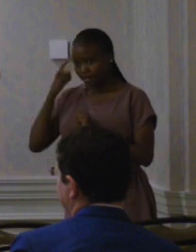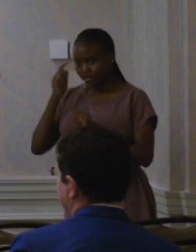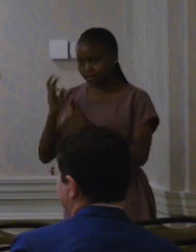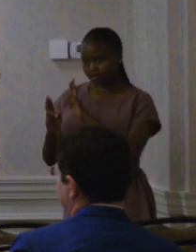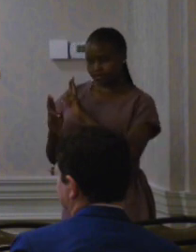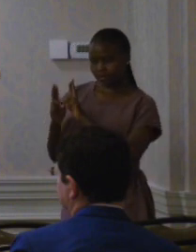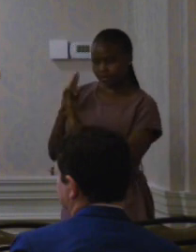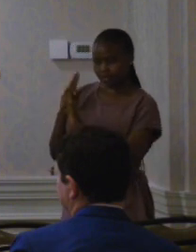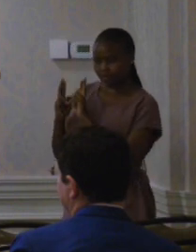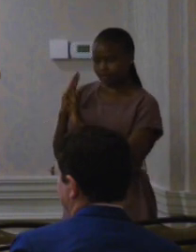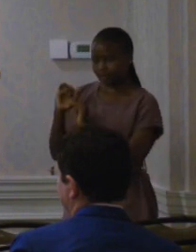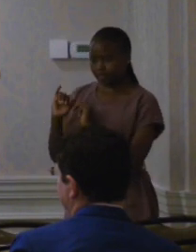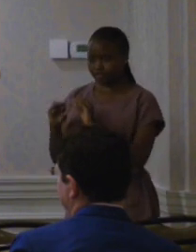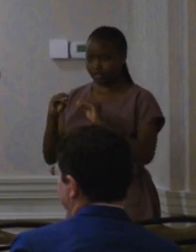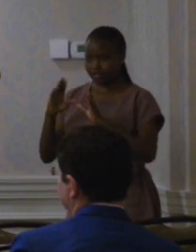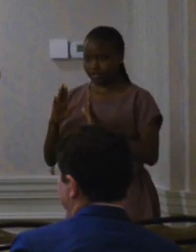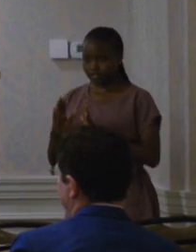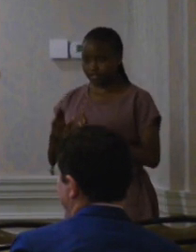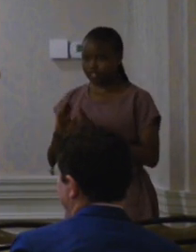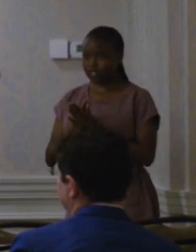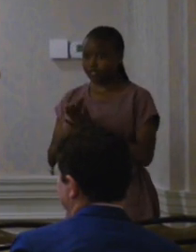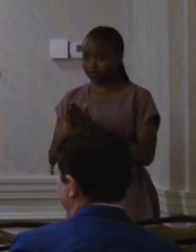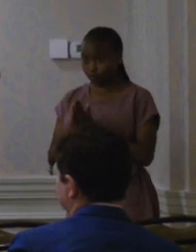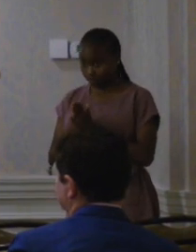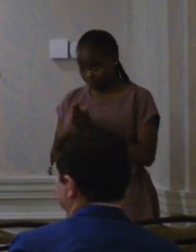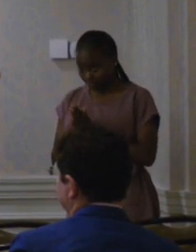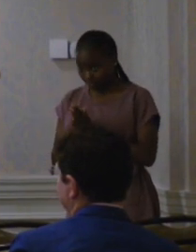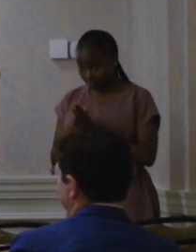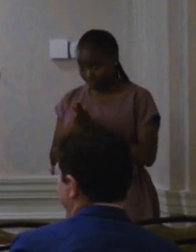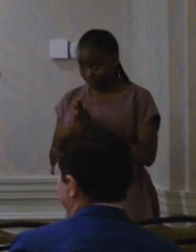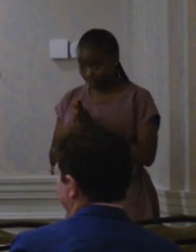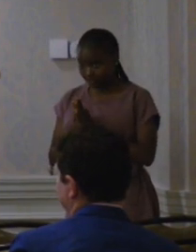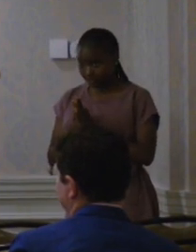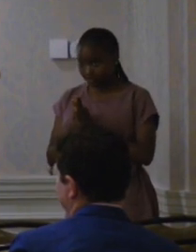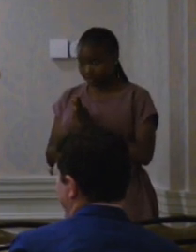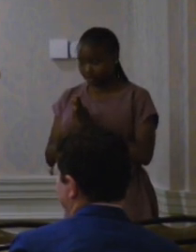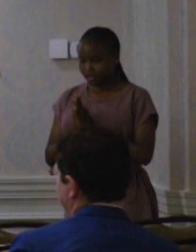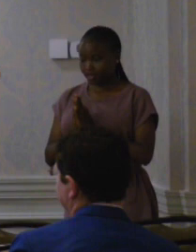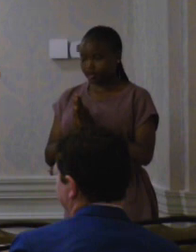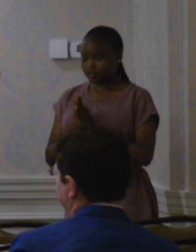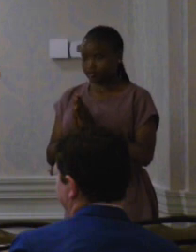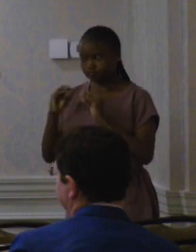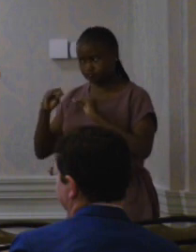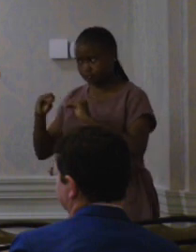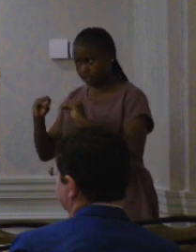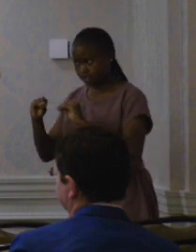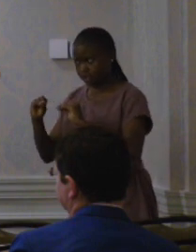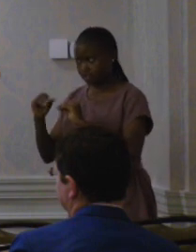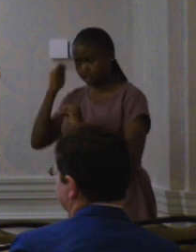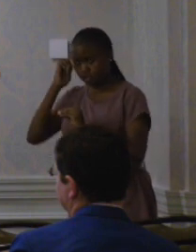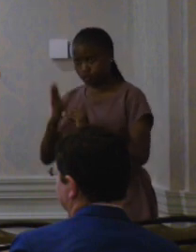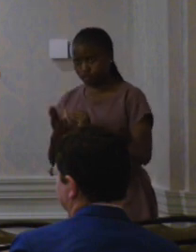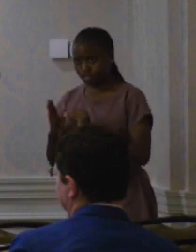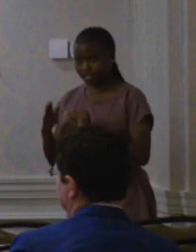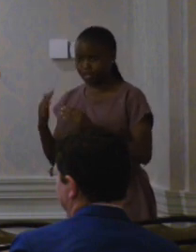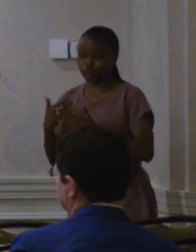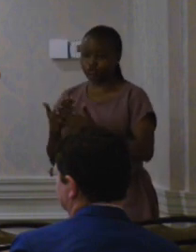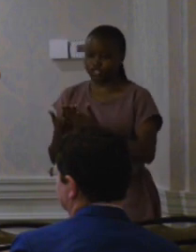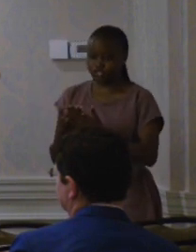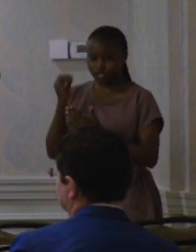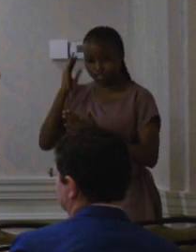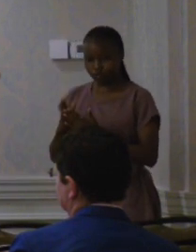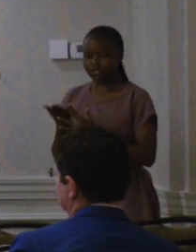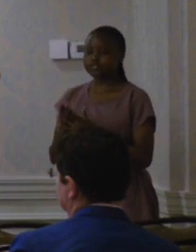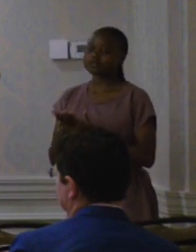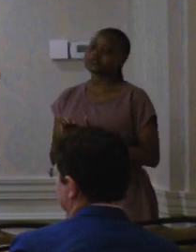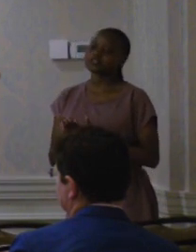reflects that the teacher is motivated and places the students in the middle. So students